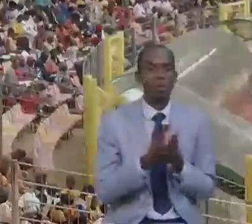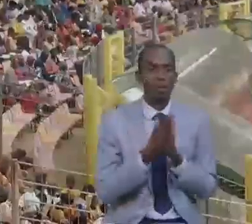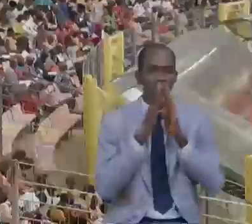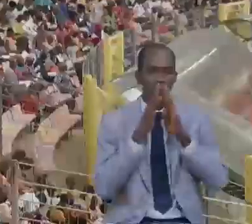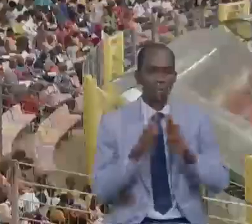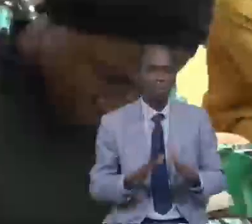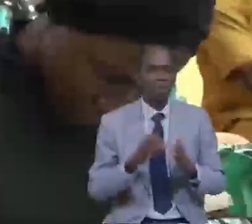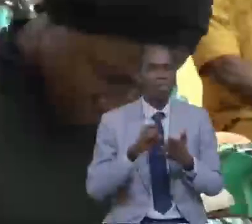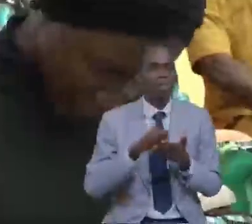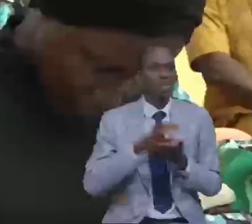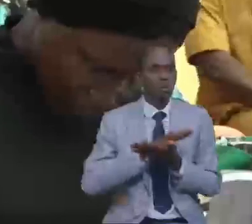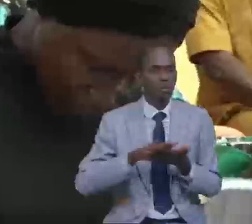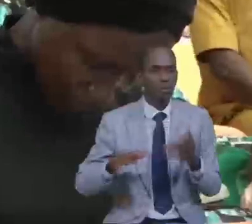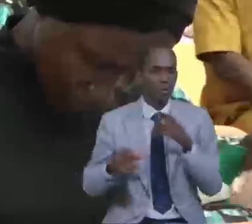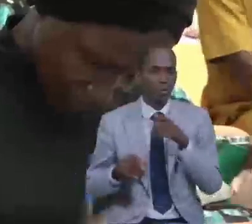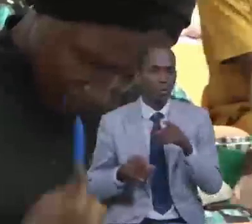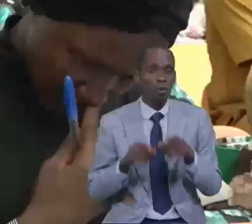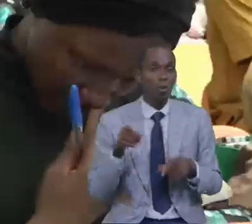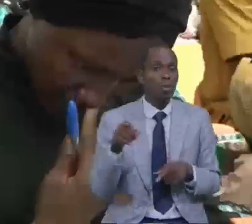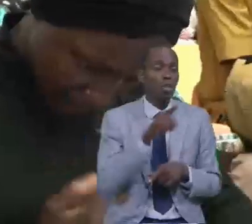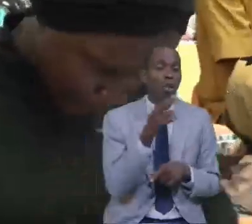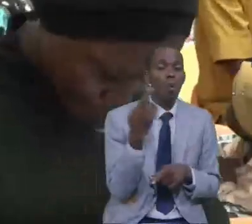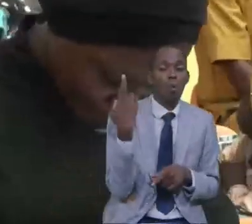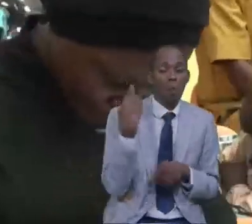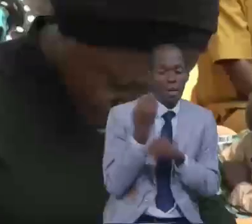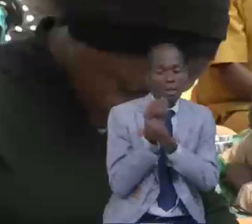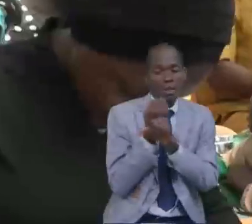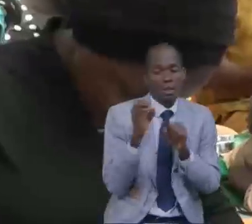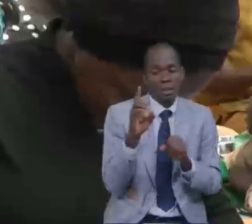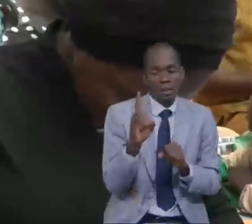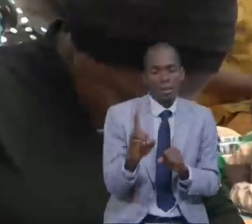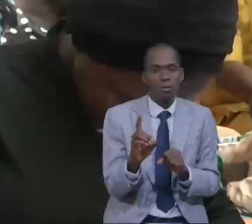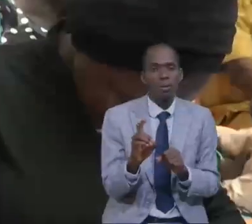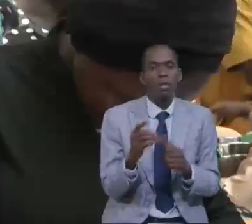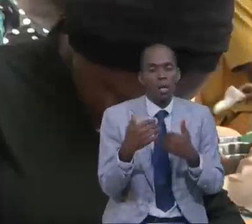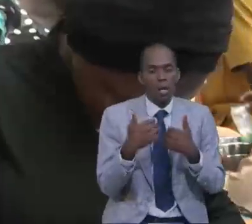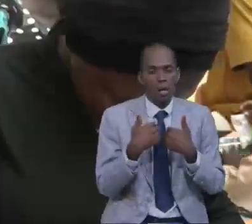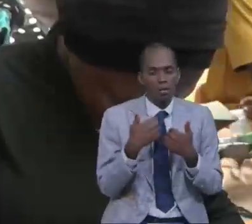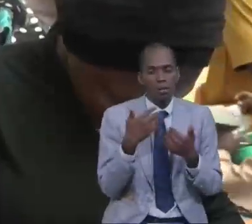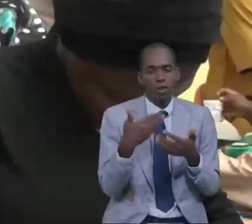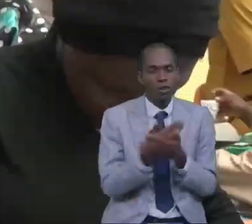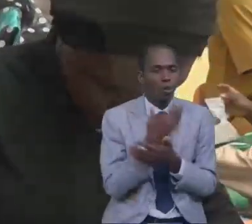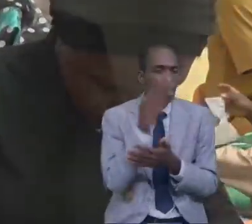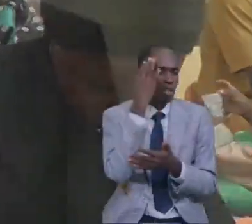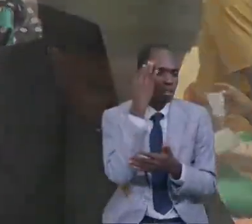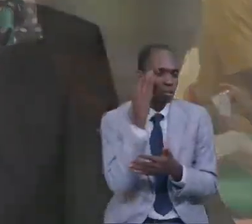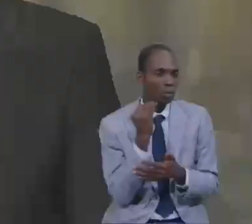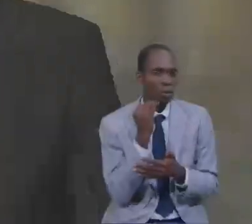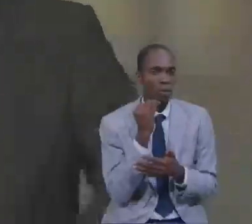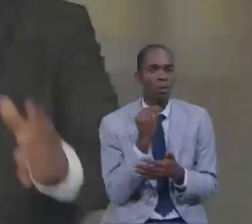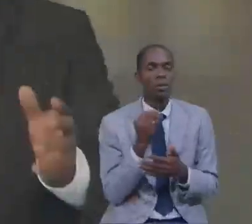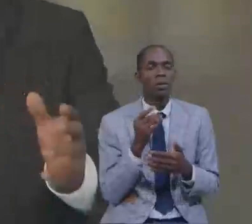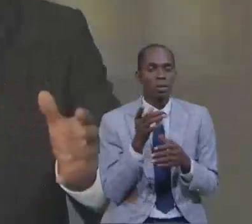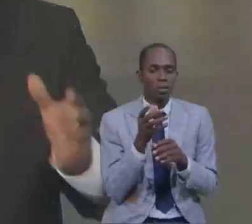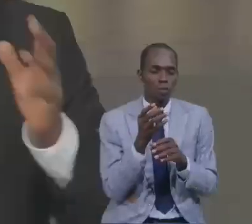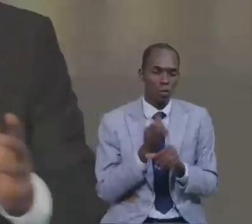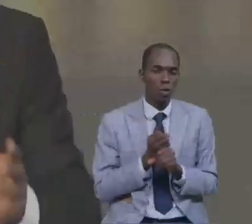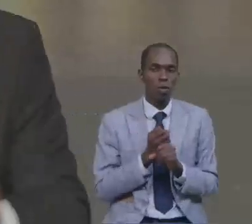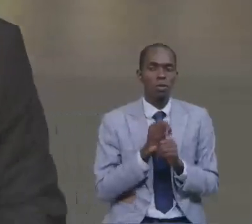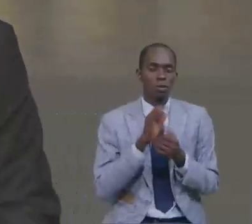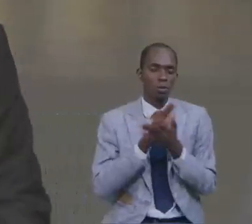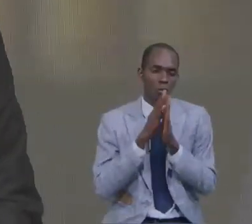The God of peace, who gave you peace already at salvation, now he